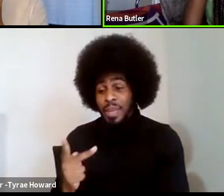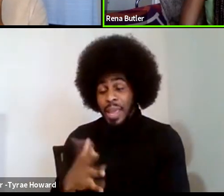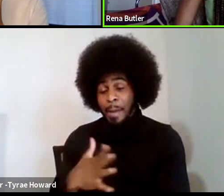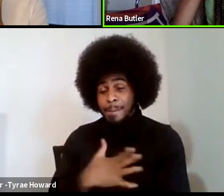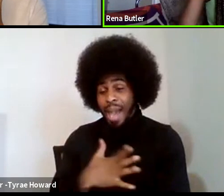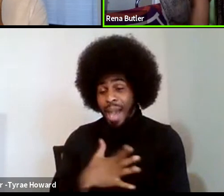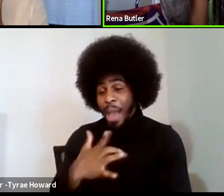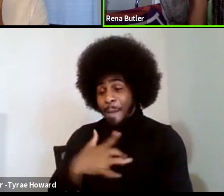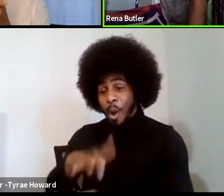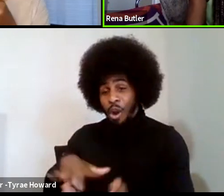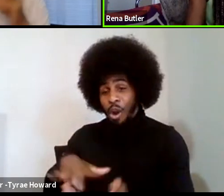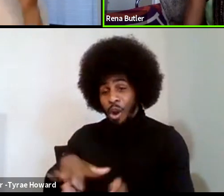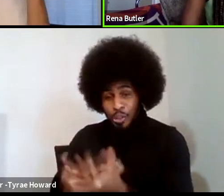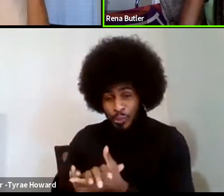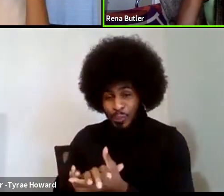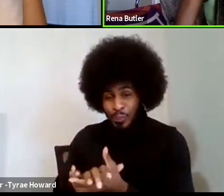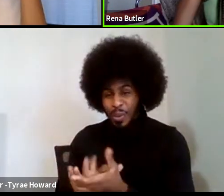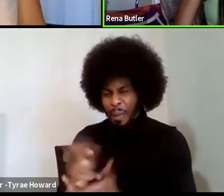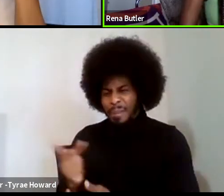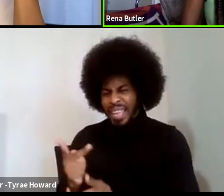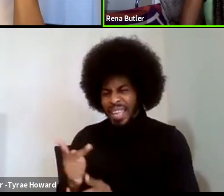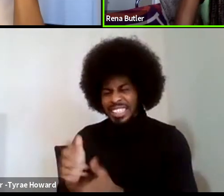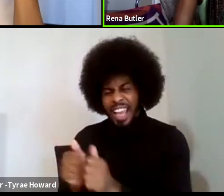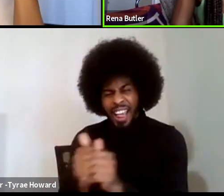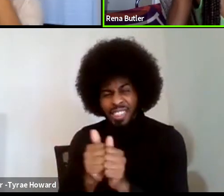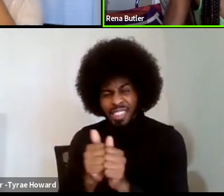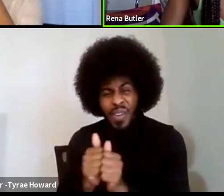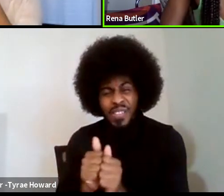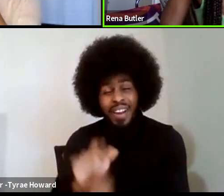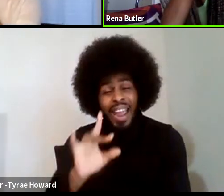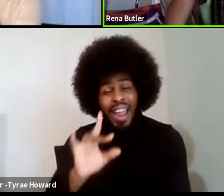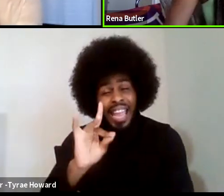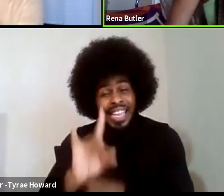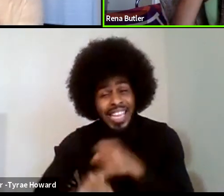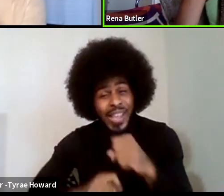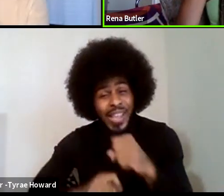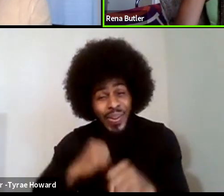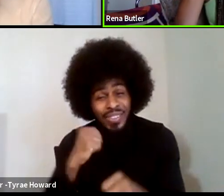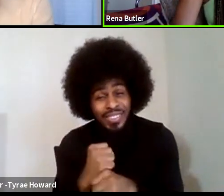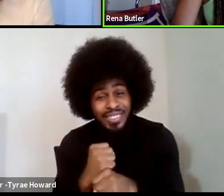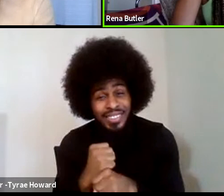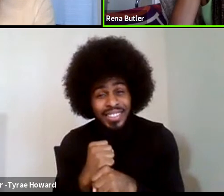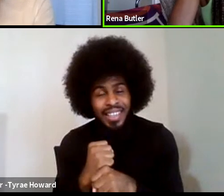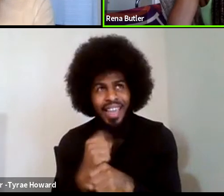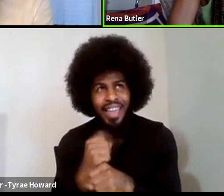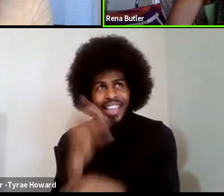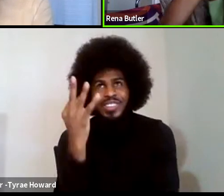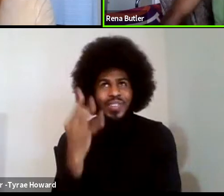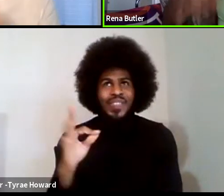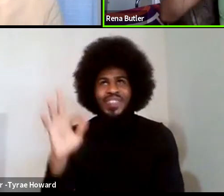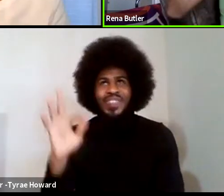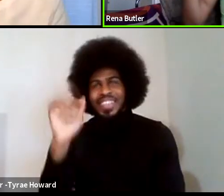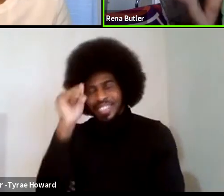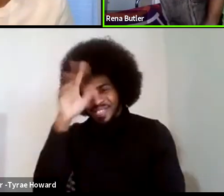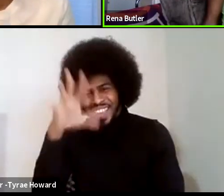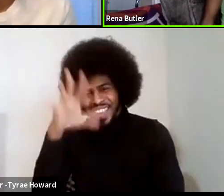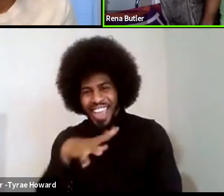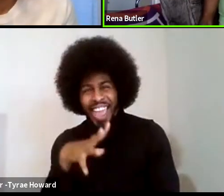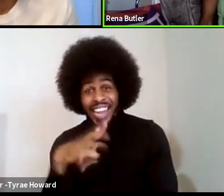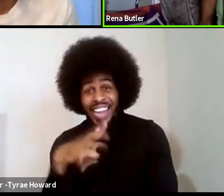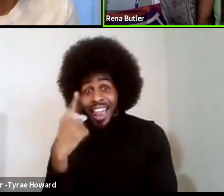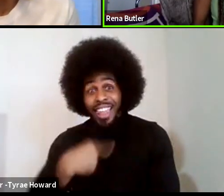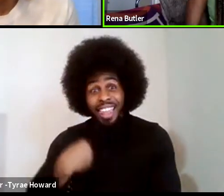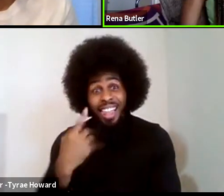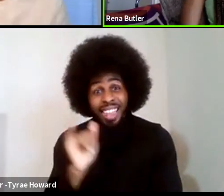been together 8 years, Manuel Van Uyl. Really wiry French guy that's like David Bowie. Looks just like